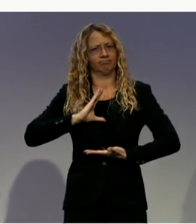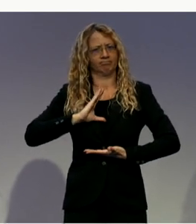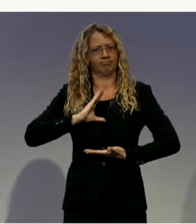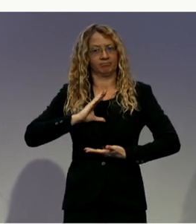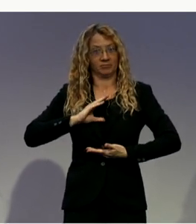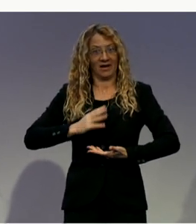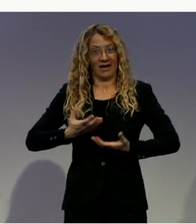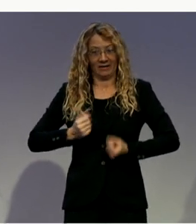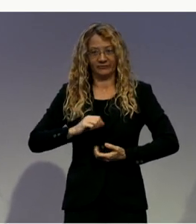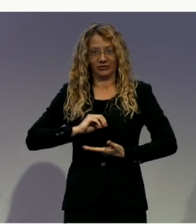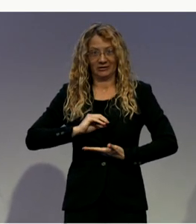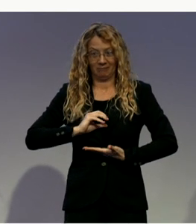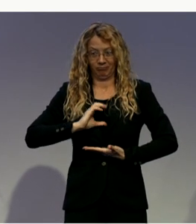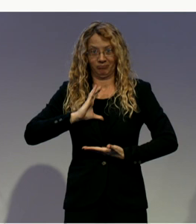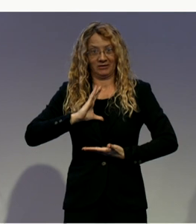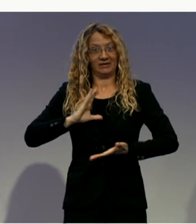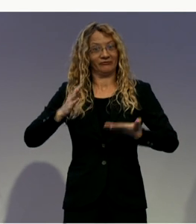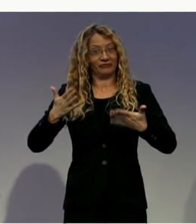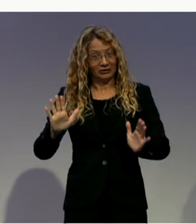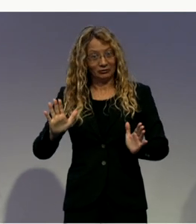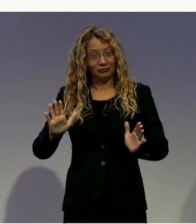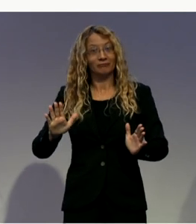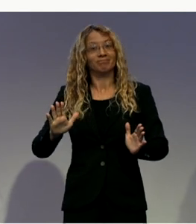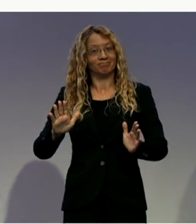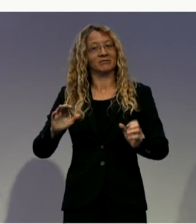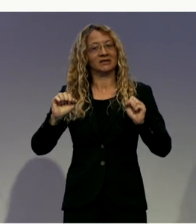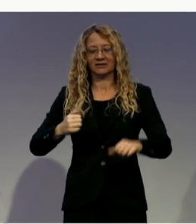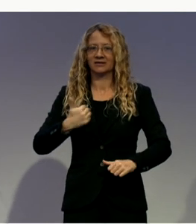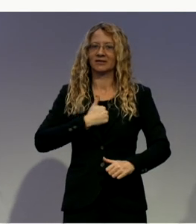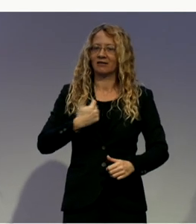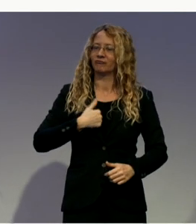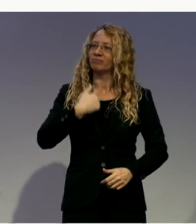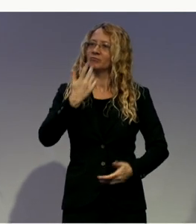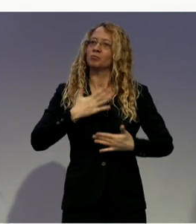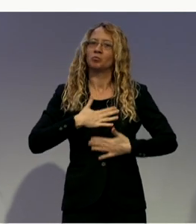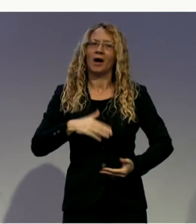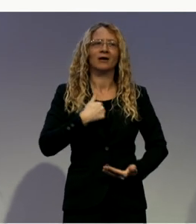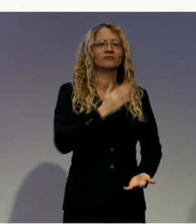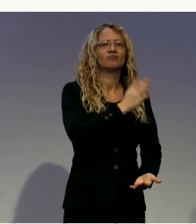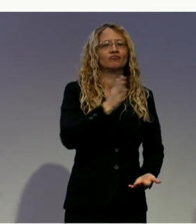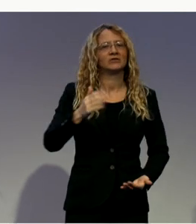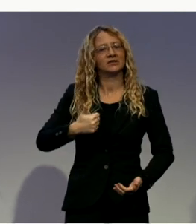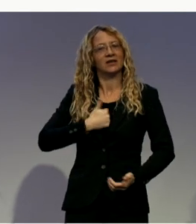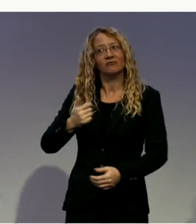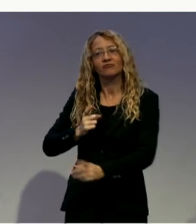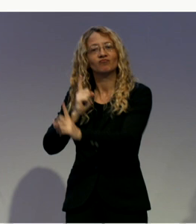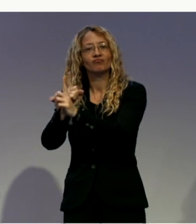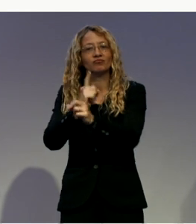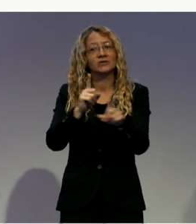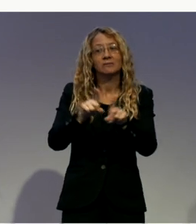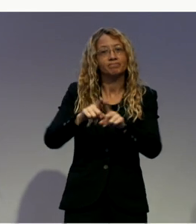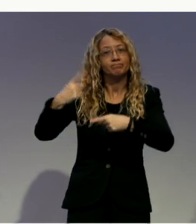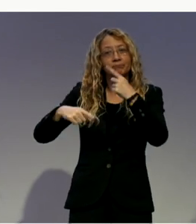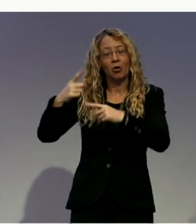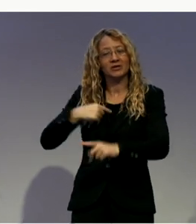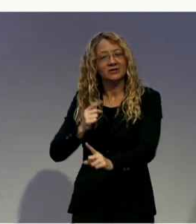They went to Turkish Parliament, and they managed that a research commission is established, which will be